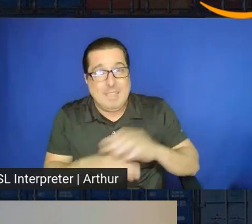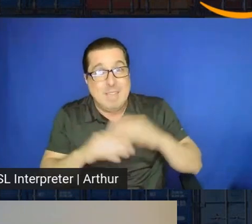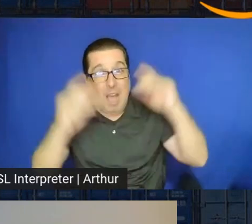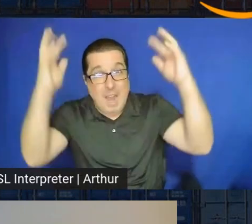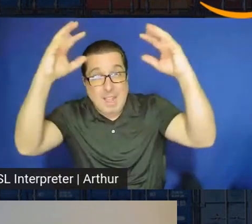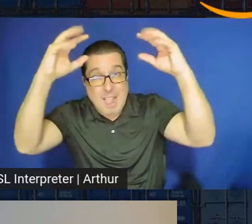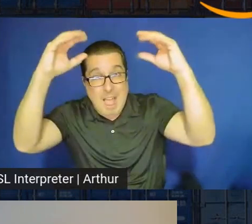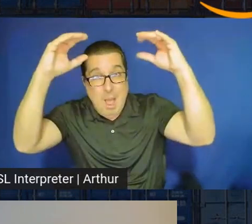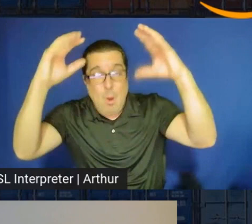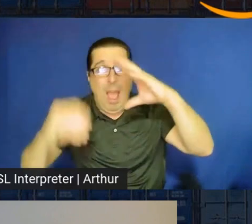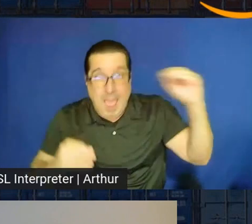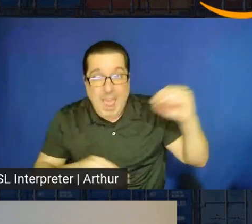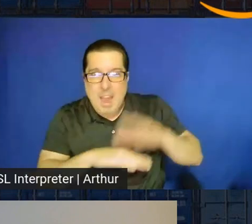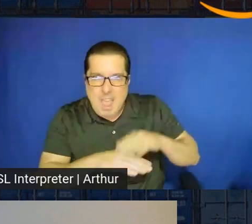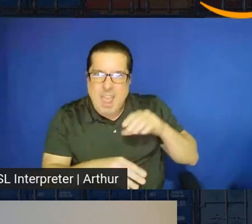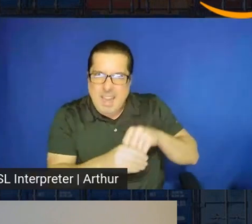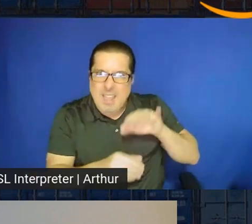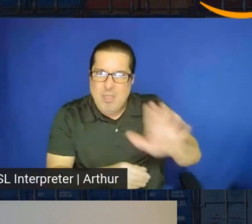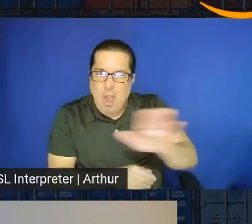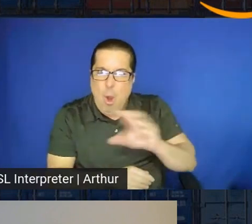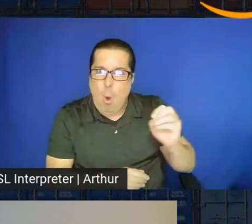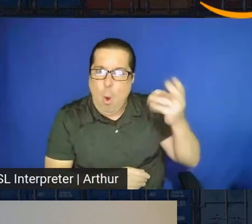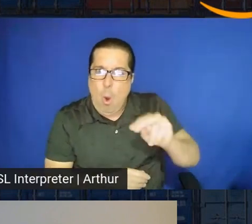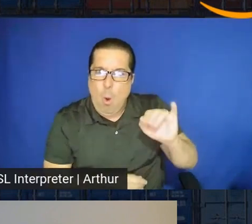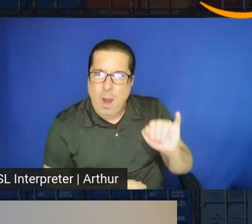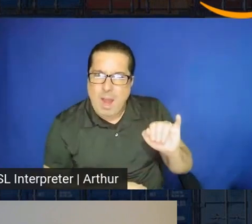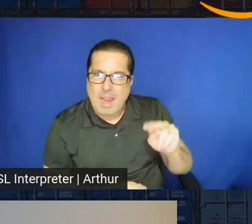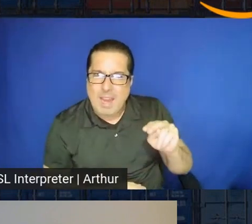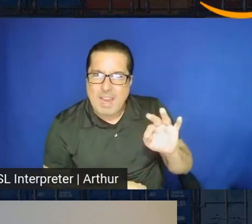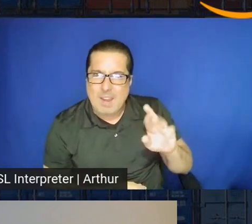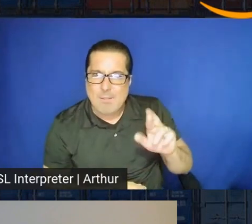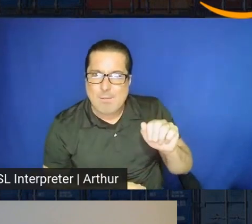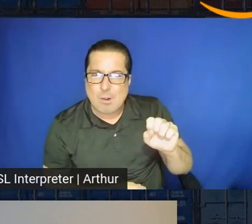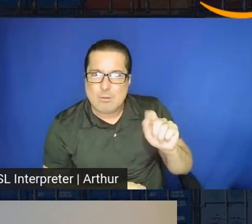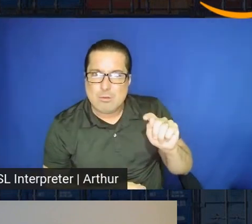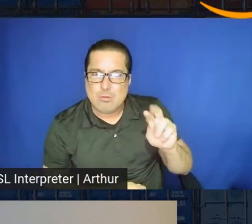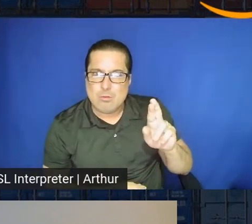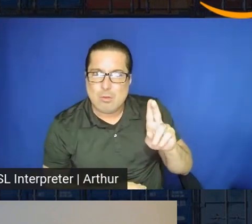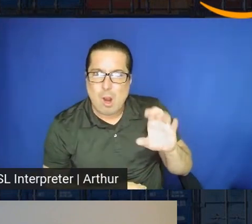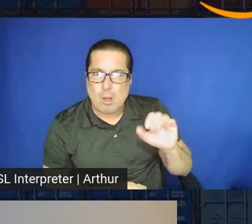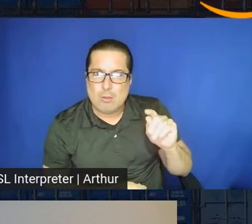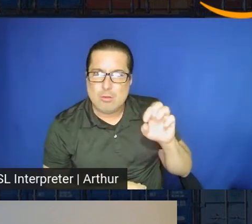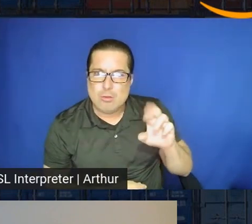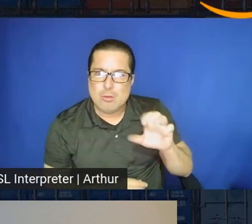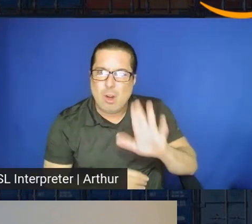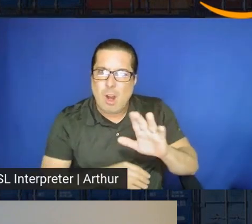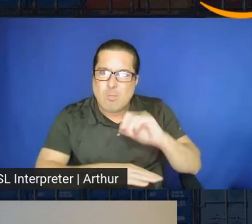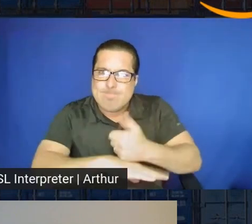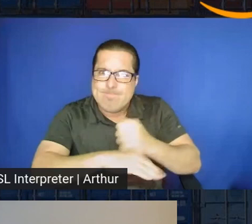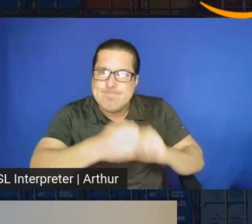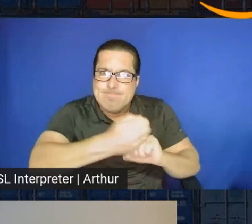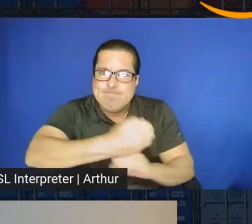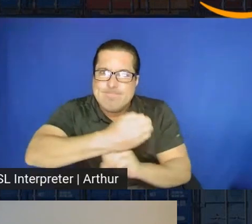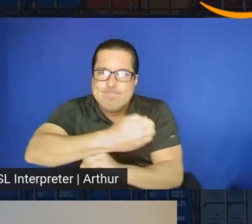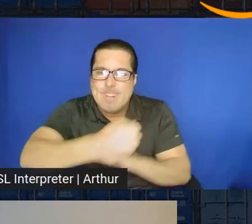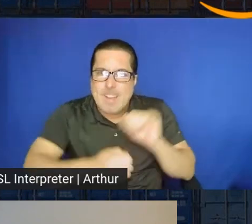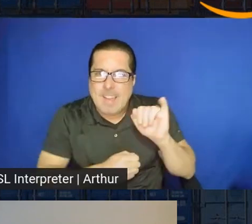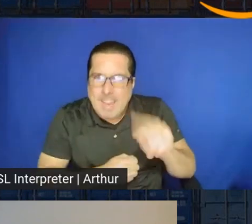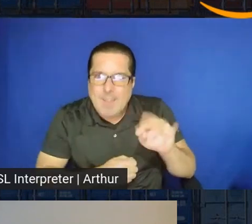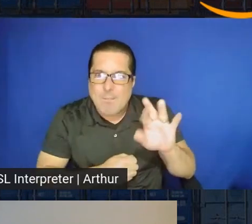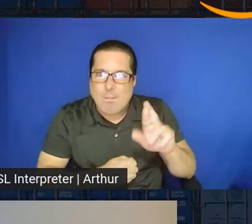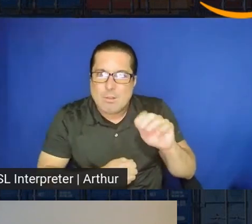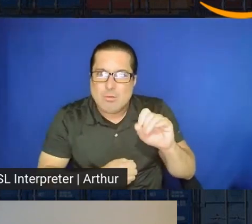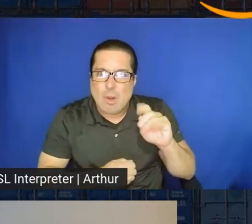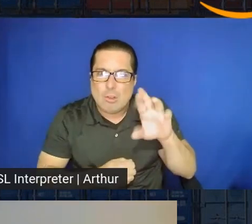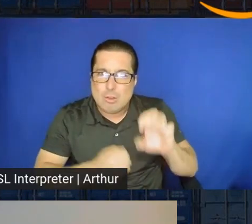that's the session that we have today. We're going to be talking about the different infrastructure provider choices that customers have